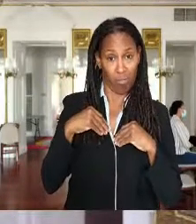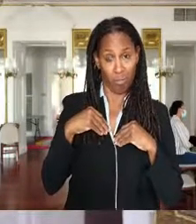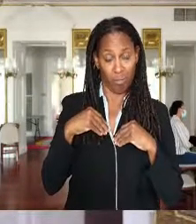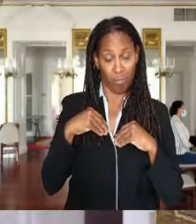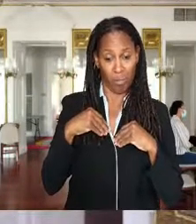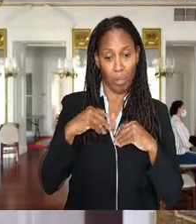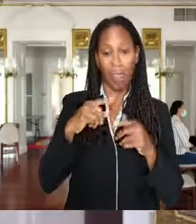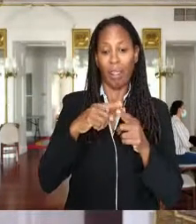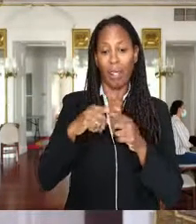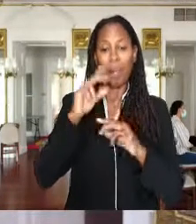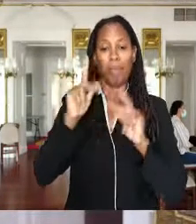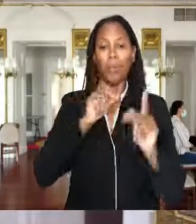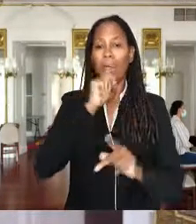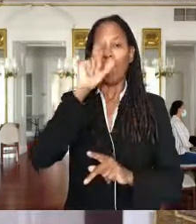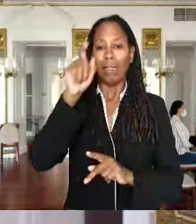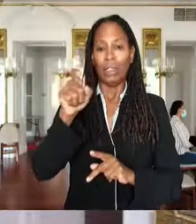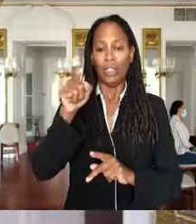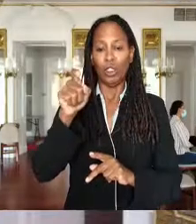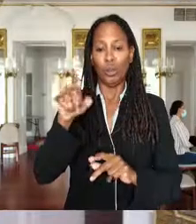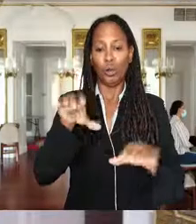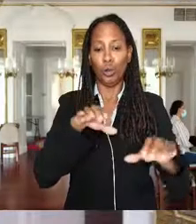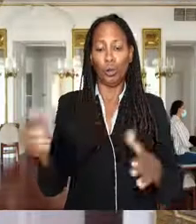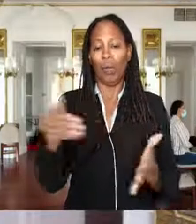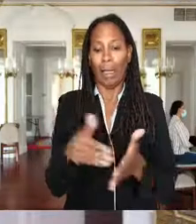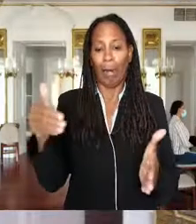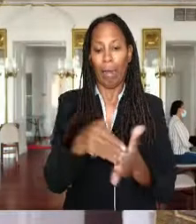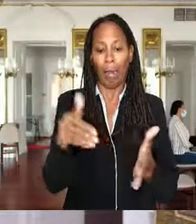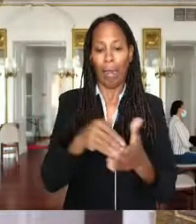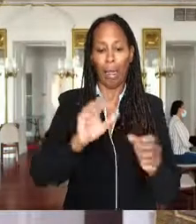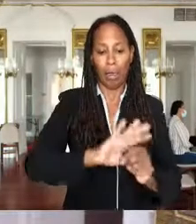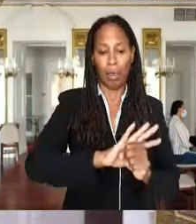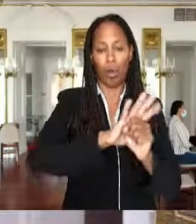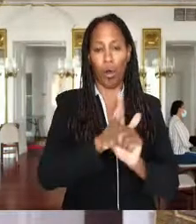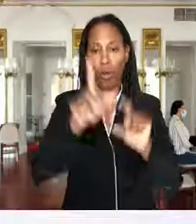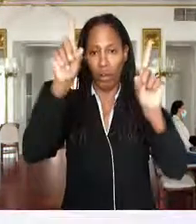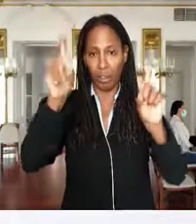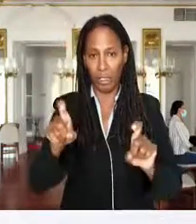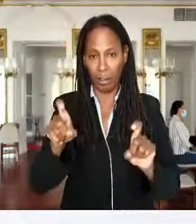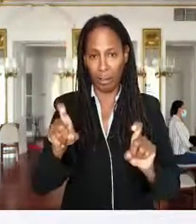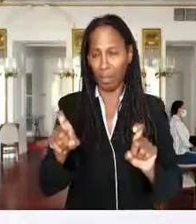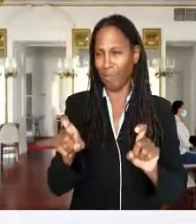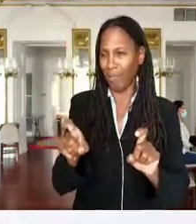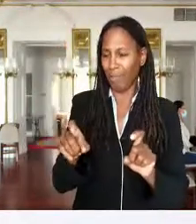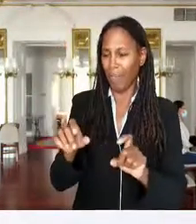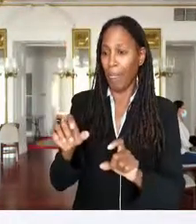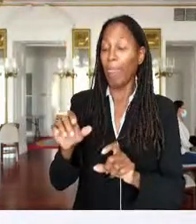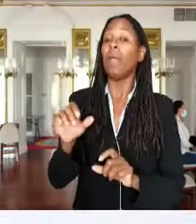a COVID test every time they return or leave? The antibody test is actually